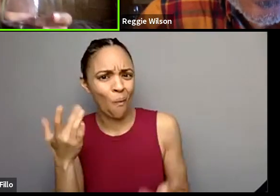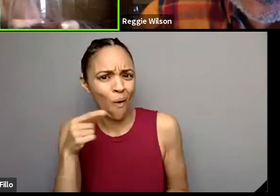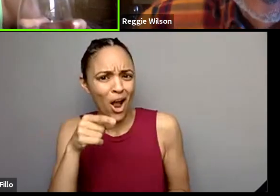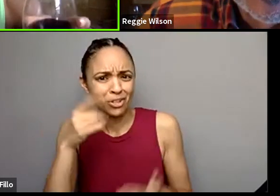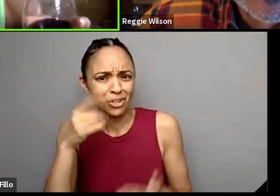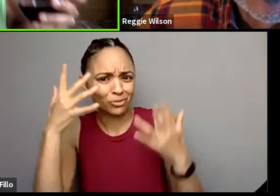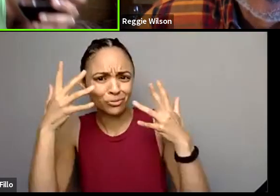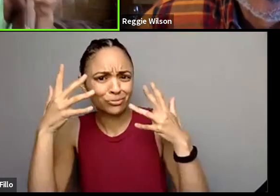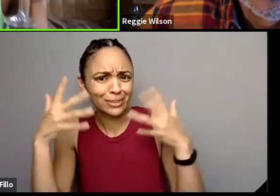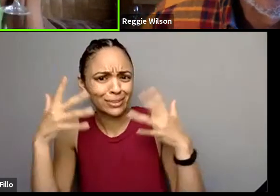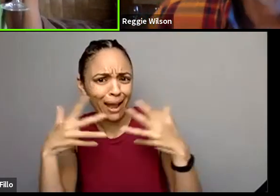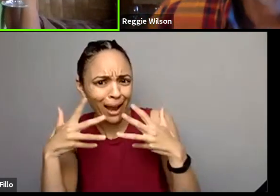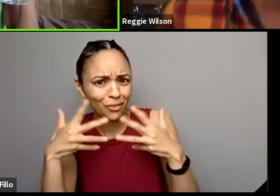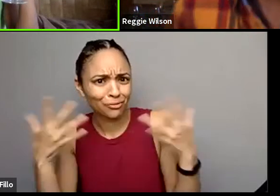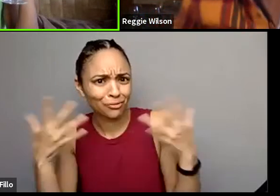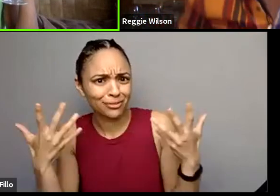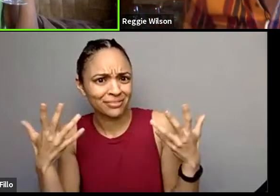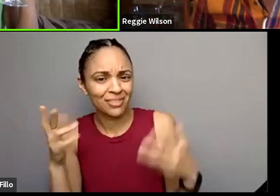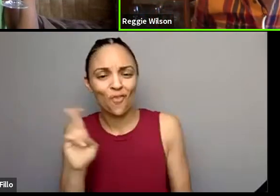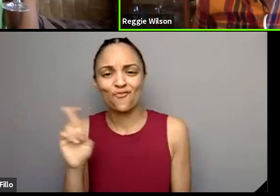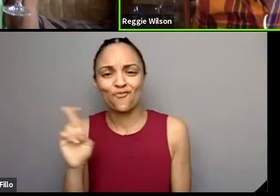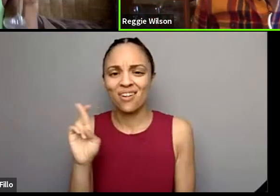No. I'm excited.